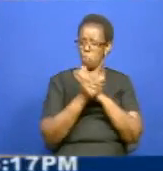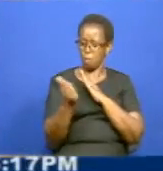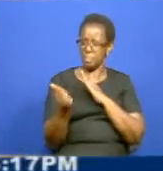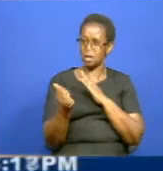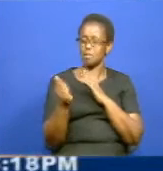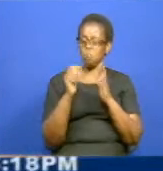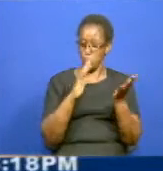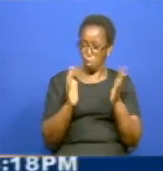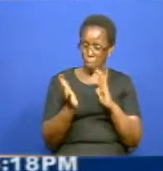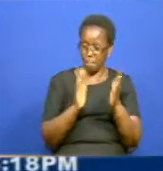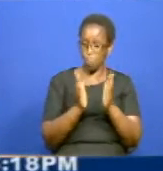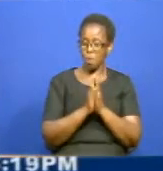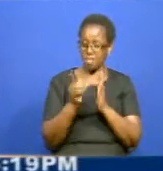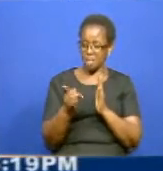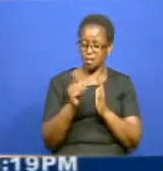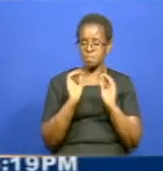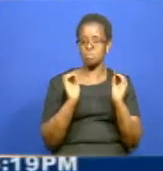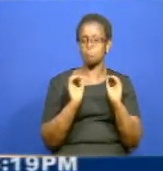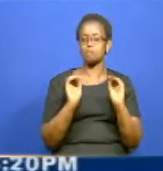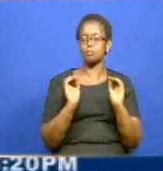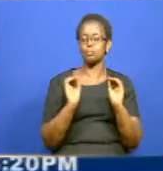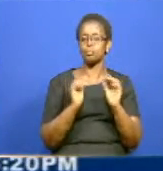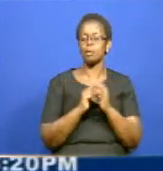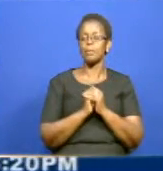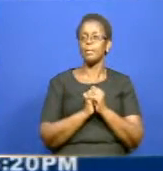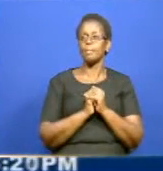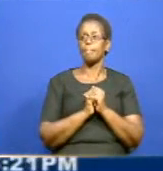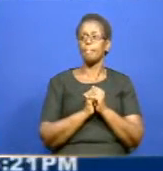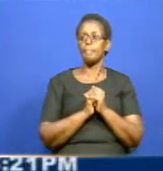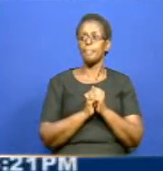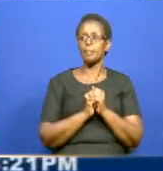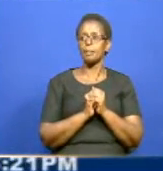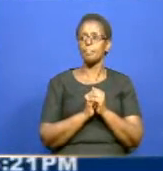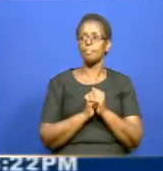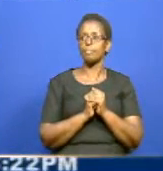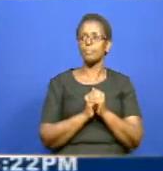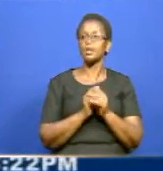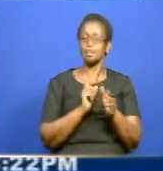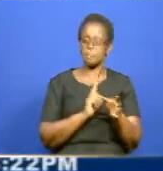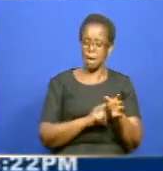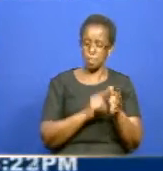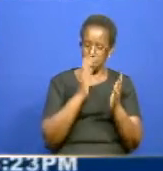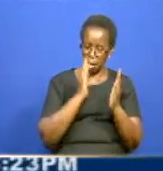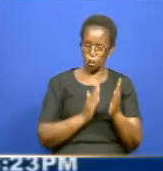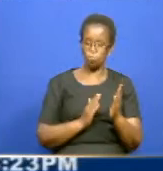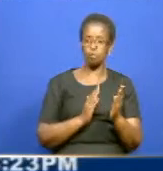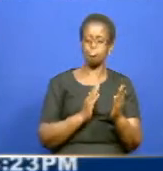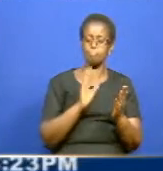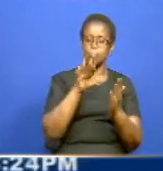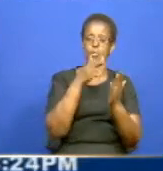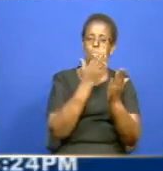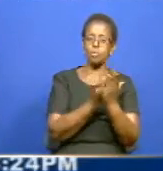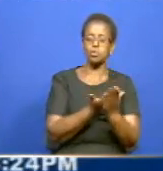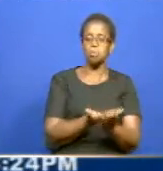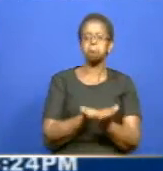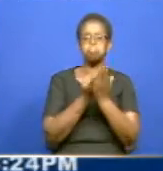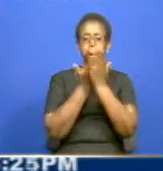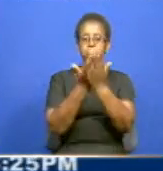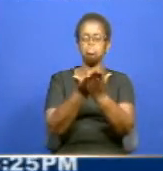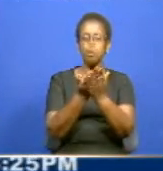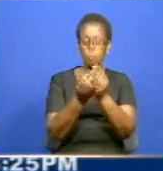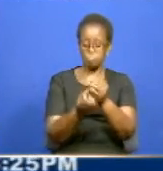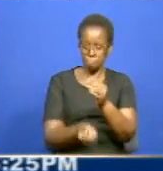a nation to really appreciate that when someone comes up with a proposal, let's begin a new curriculum. We should not just move with the